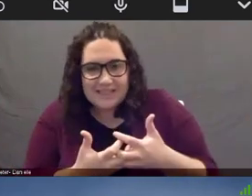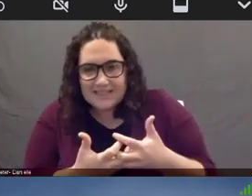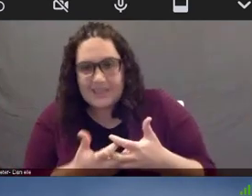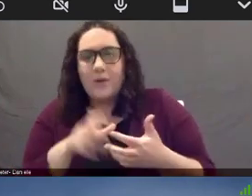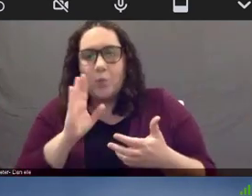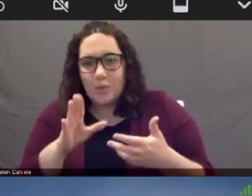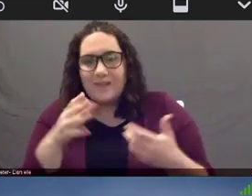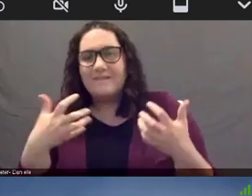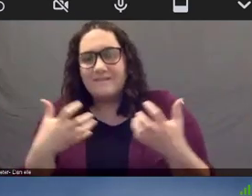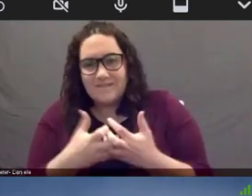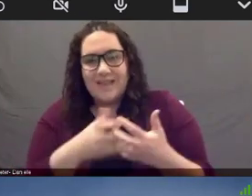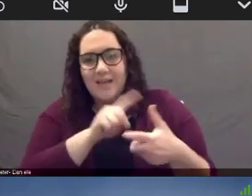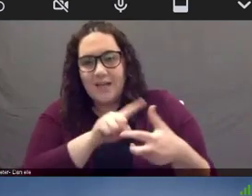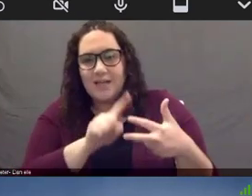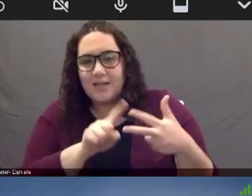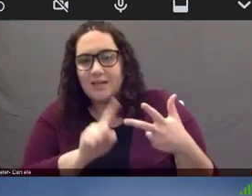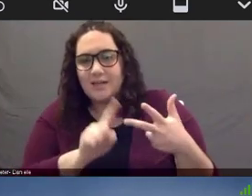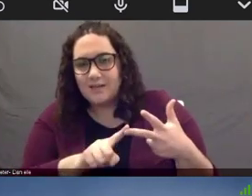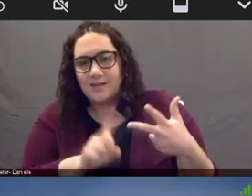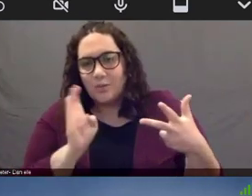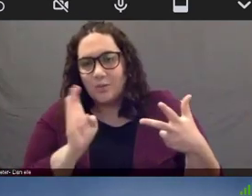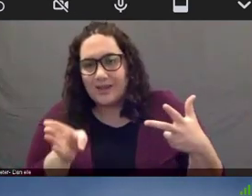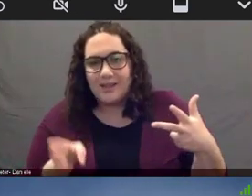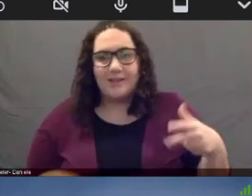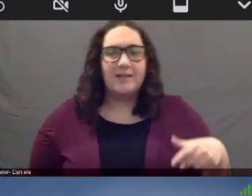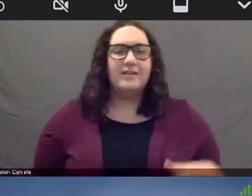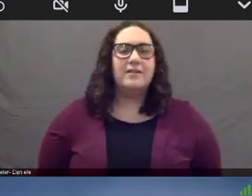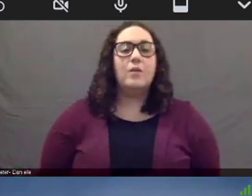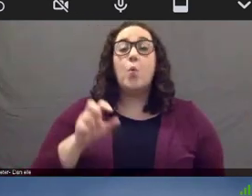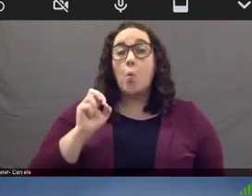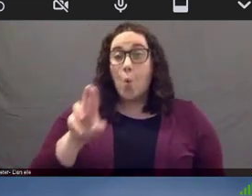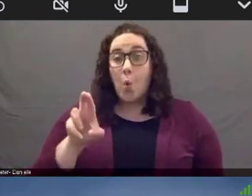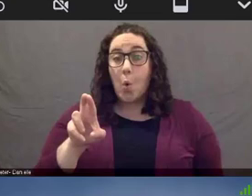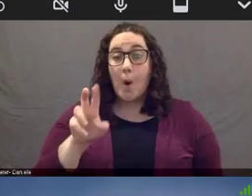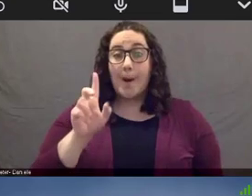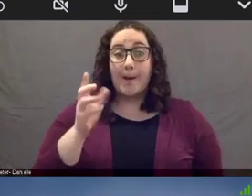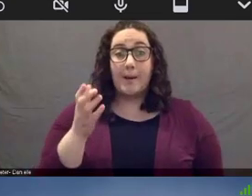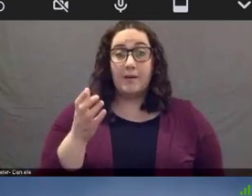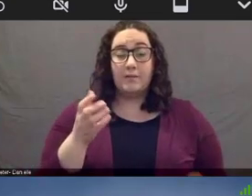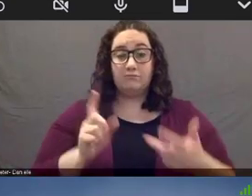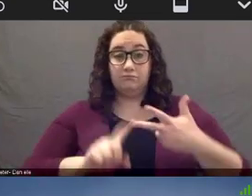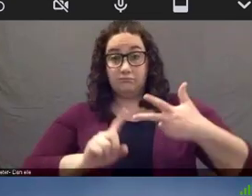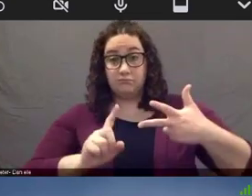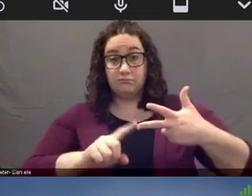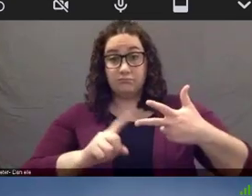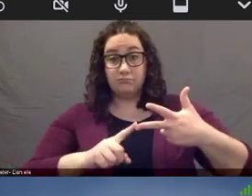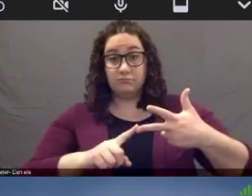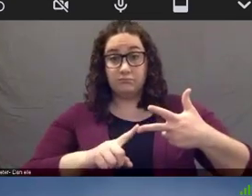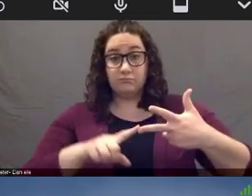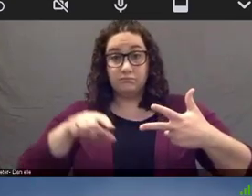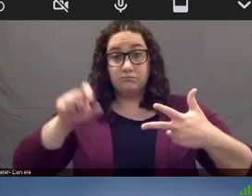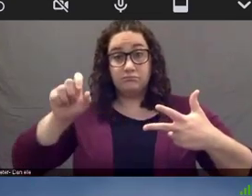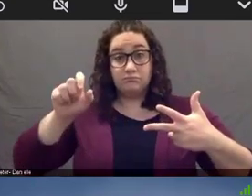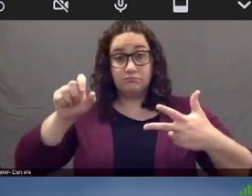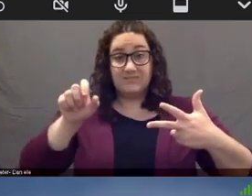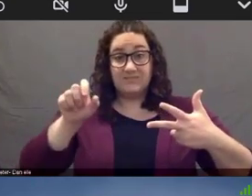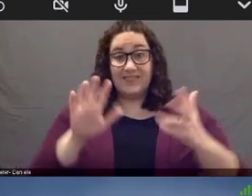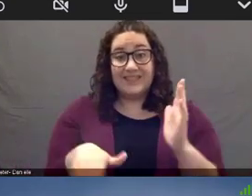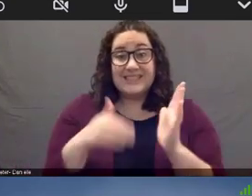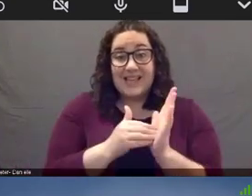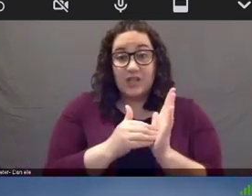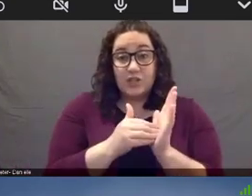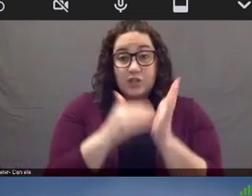line of symmetry in the problem. So in this case, where the center doesn't know it's being heated yet, then we've got